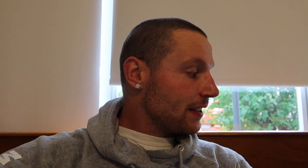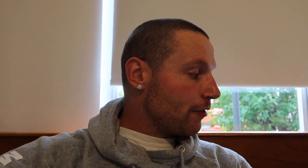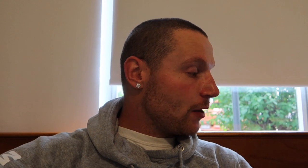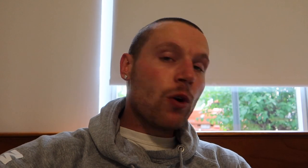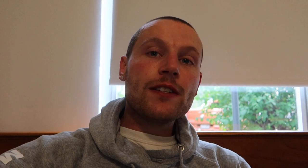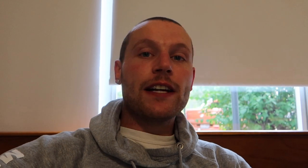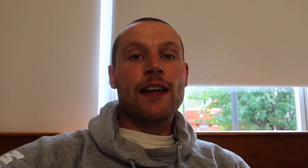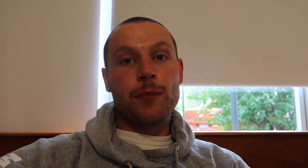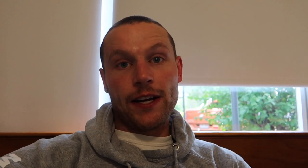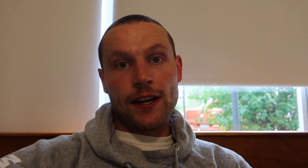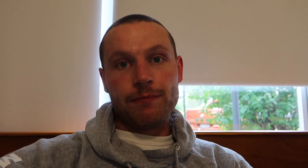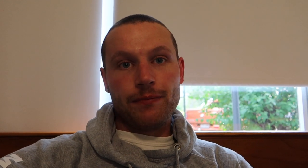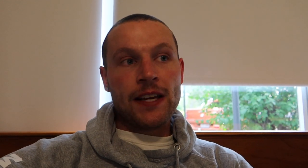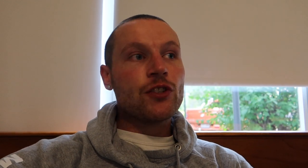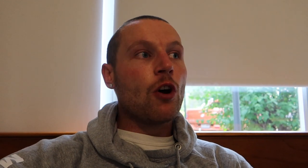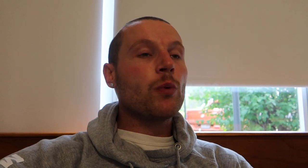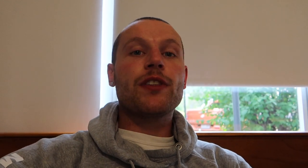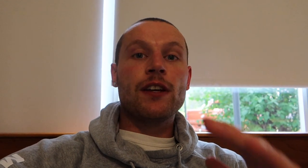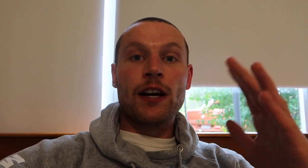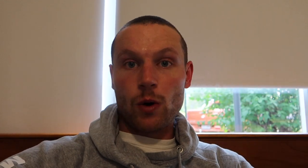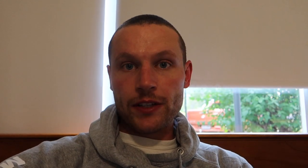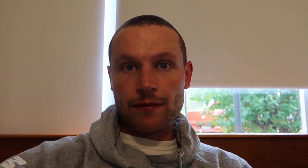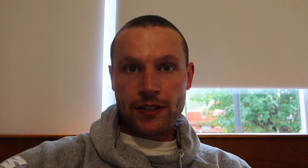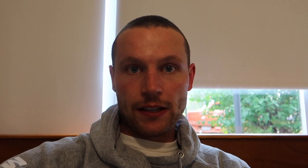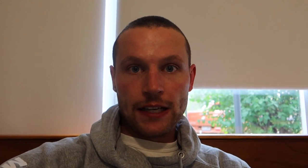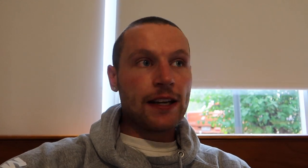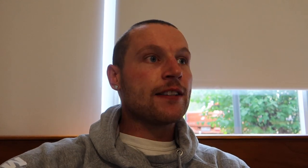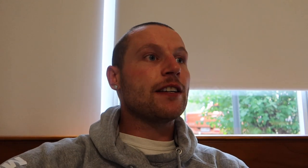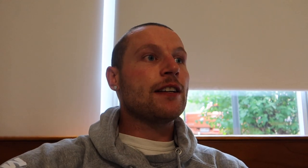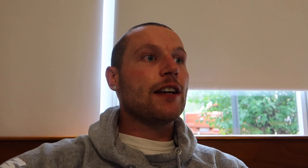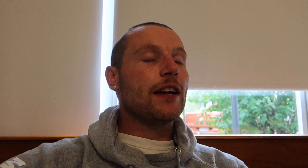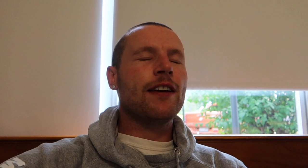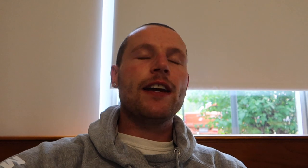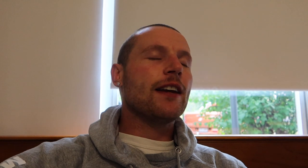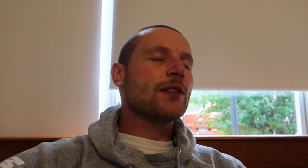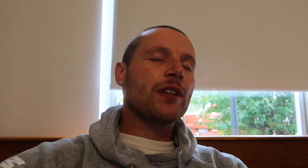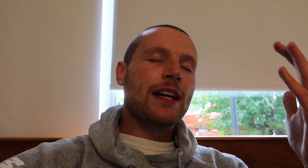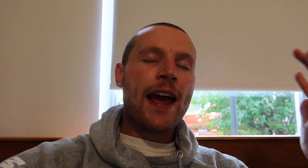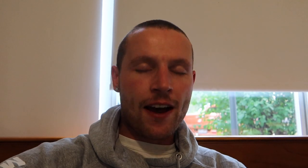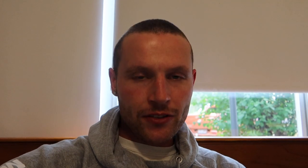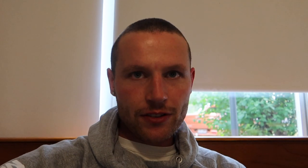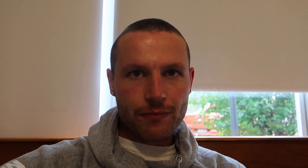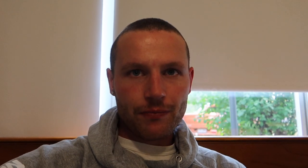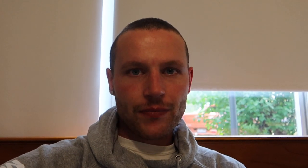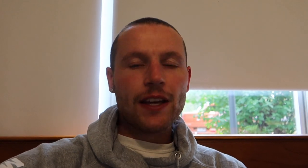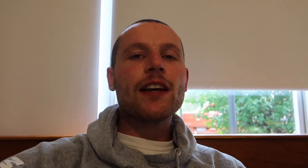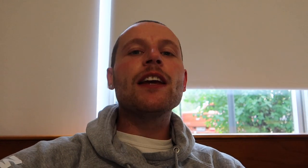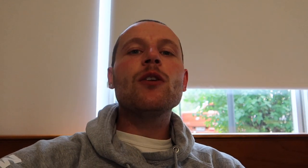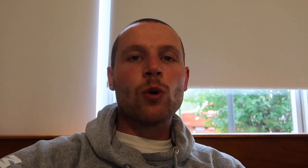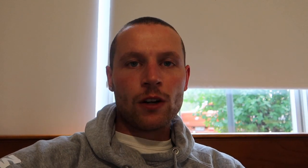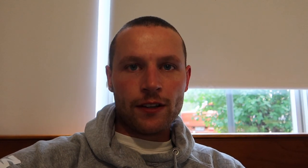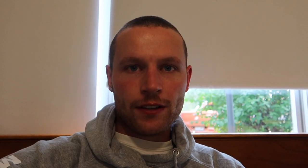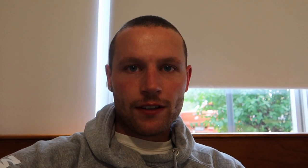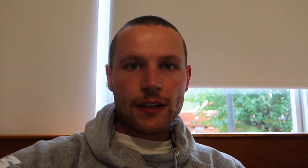I'm listening to that right. Auckland's had another breakout. It's not within a quarantine facility. It is within a house